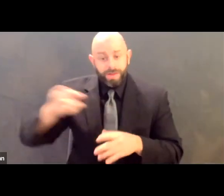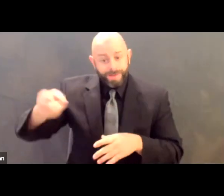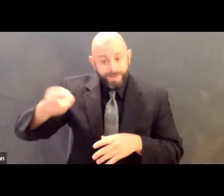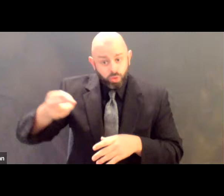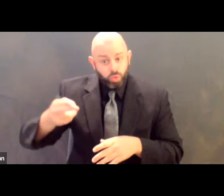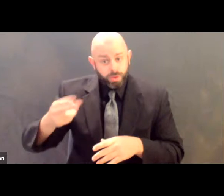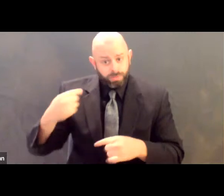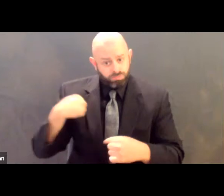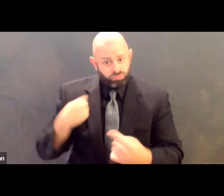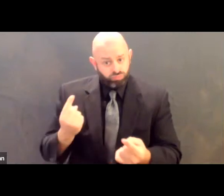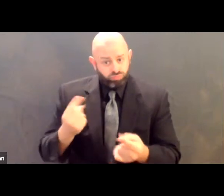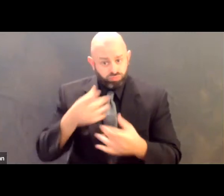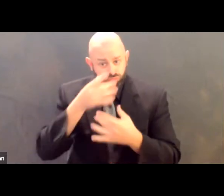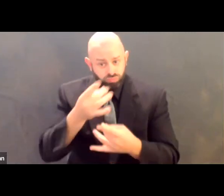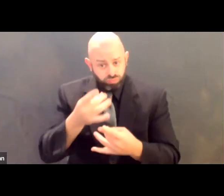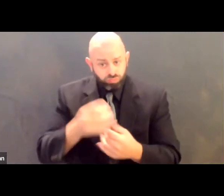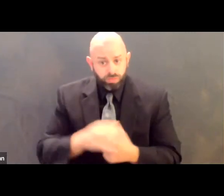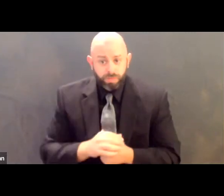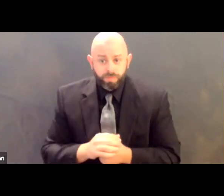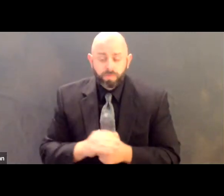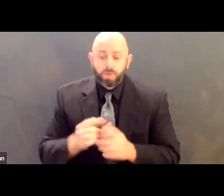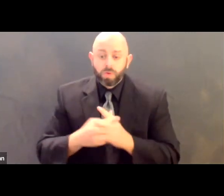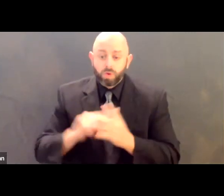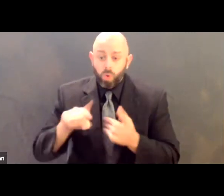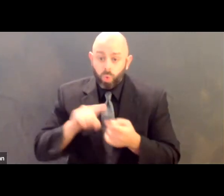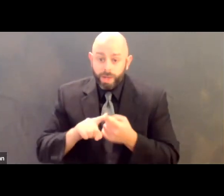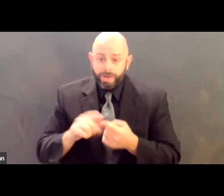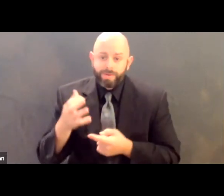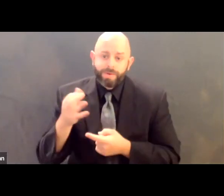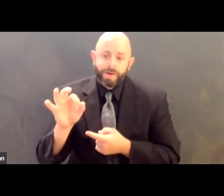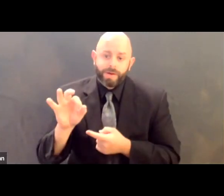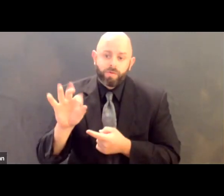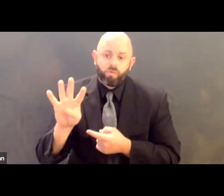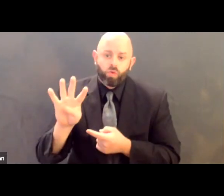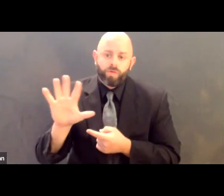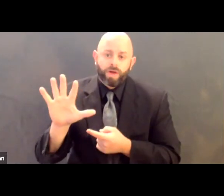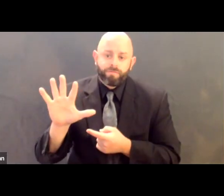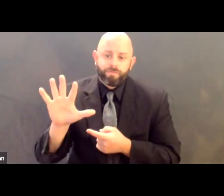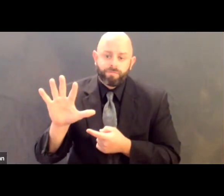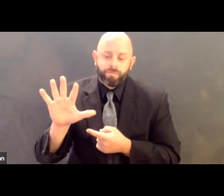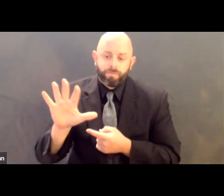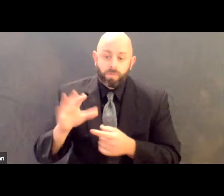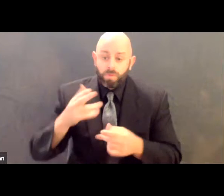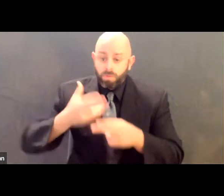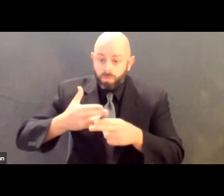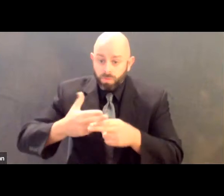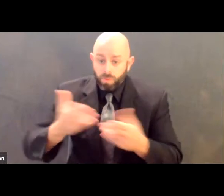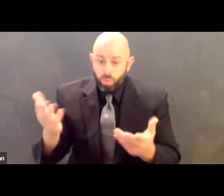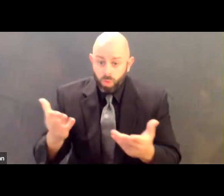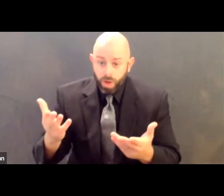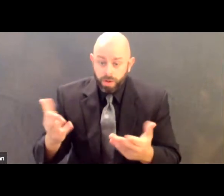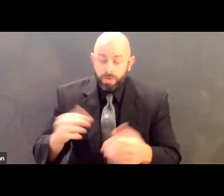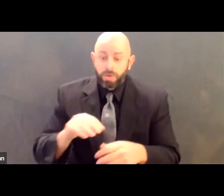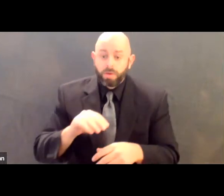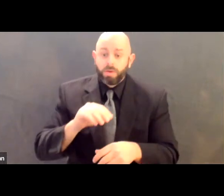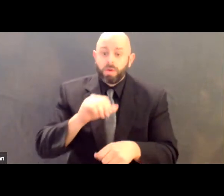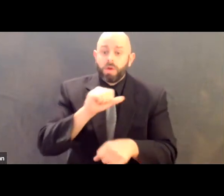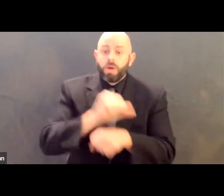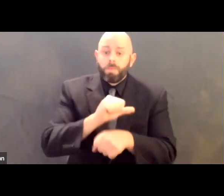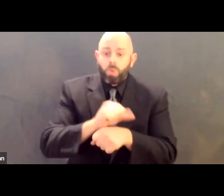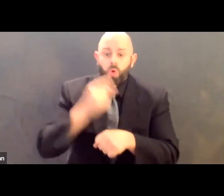interesting. This was actually started in 1945 as Employ the Physically